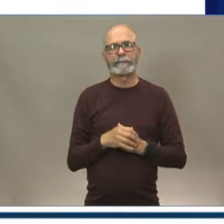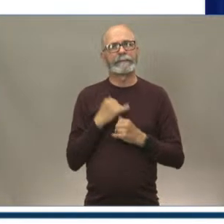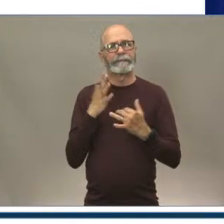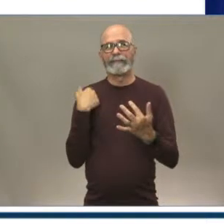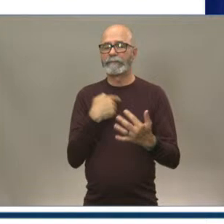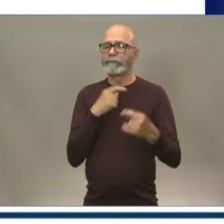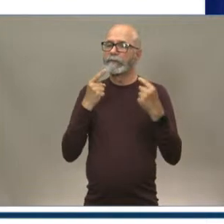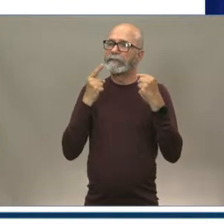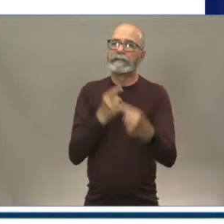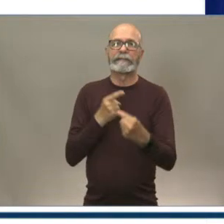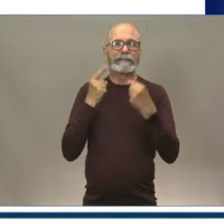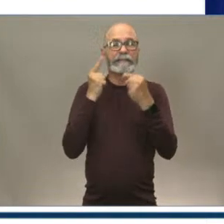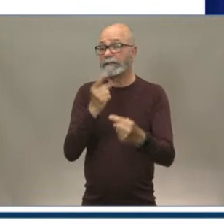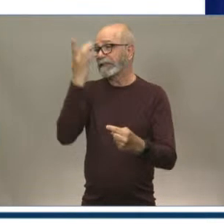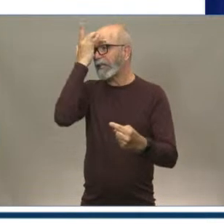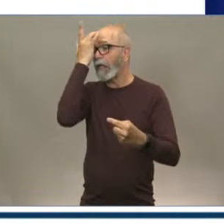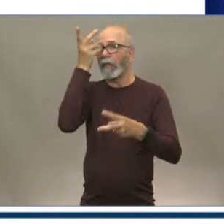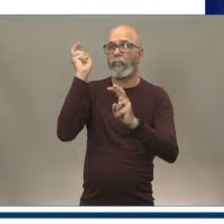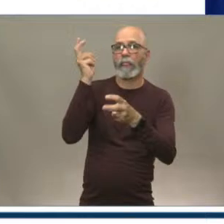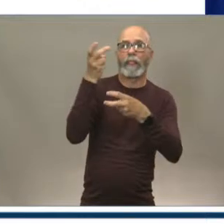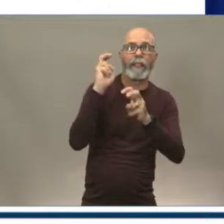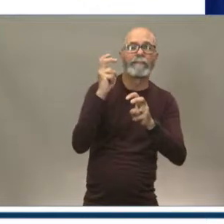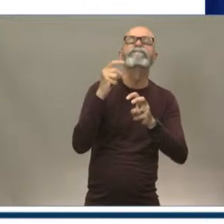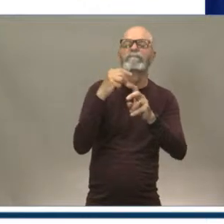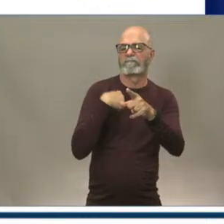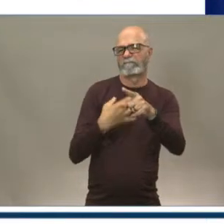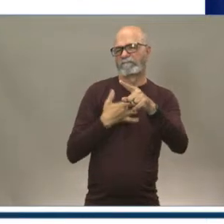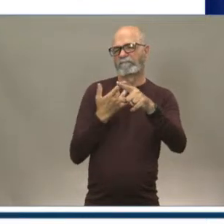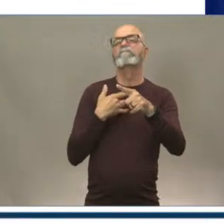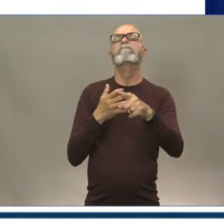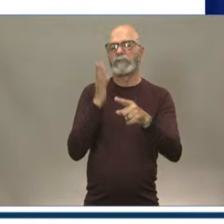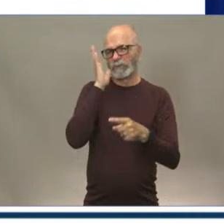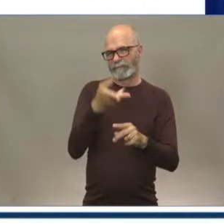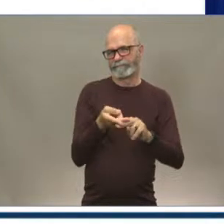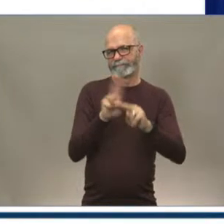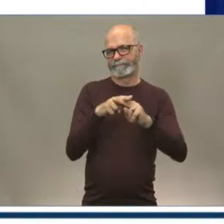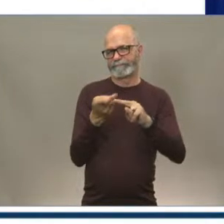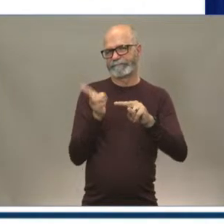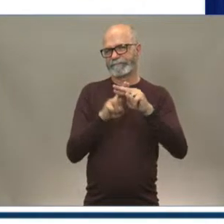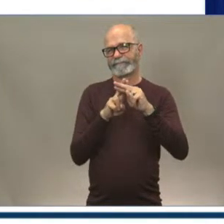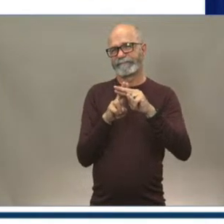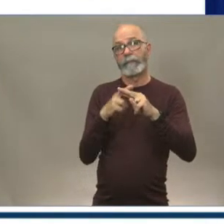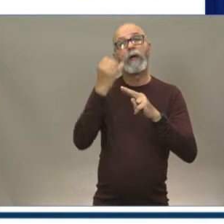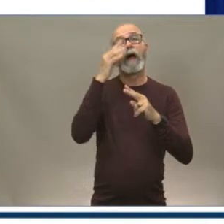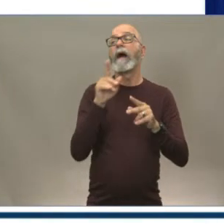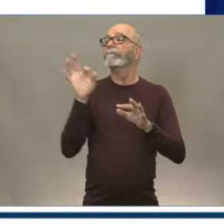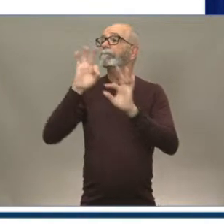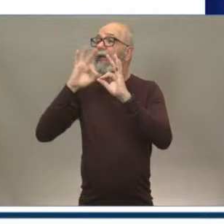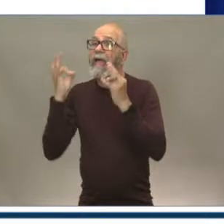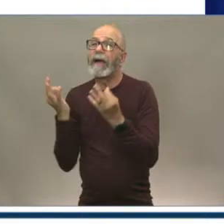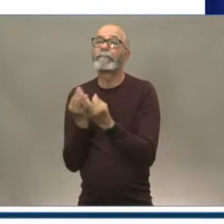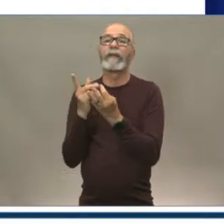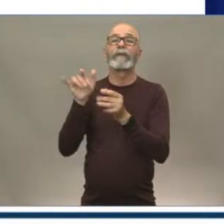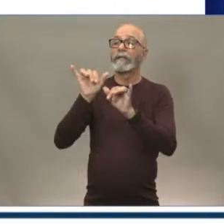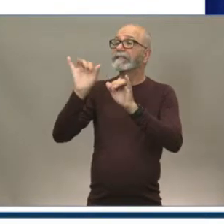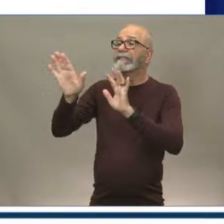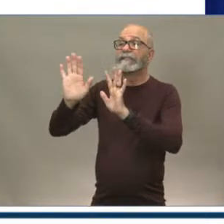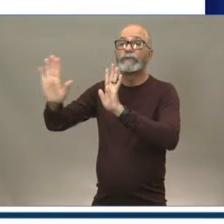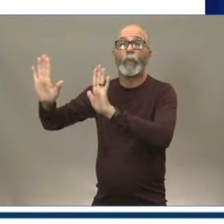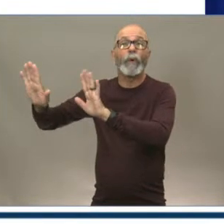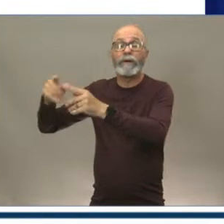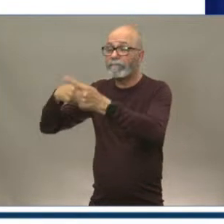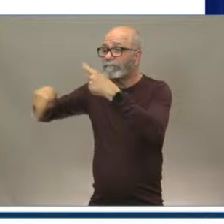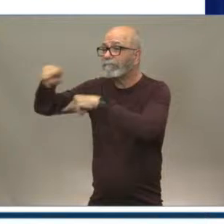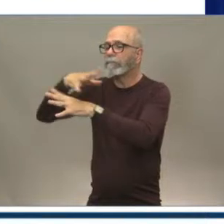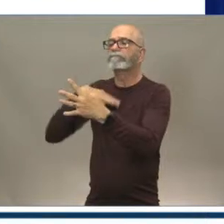and we know the numbers will continue to climb. I want those people and their families to know that Nova Scotians stand with them, and we're